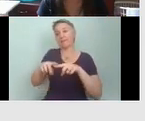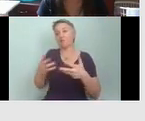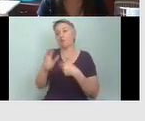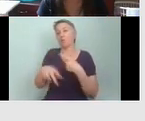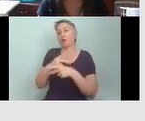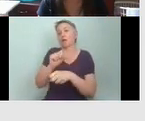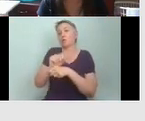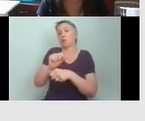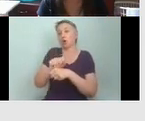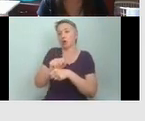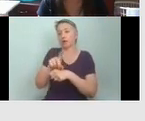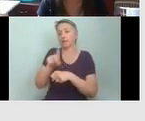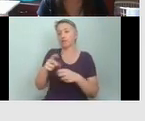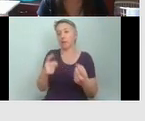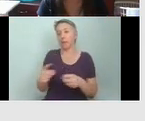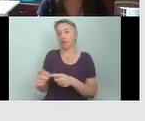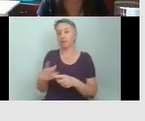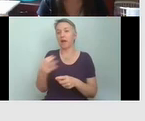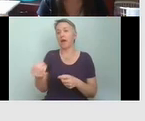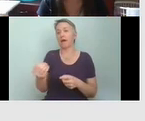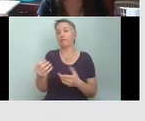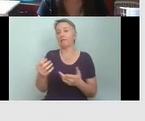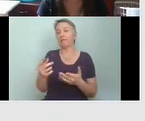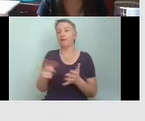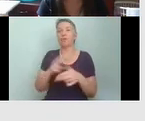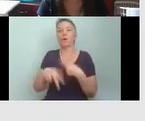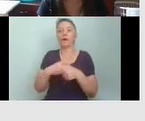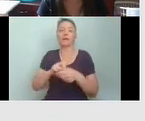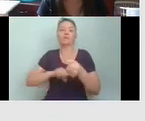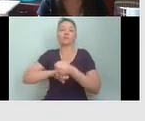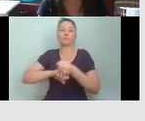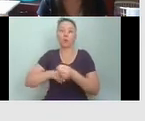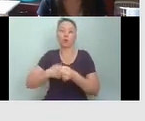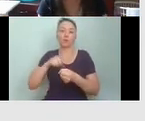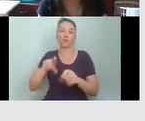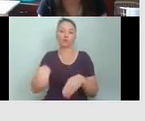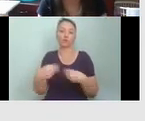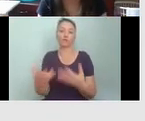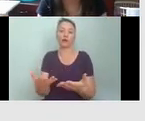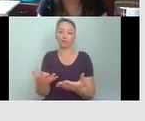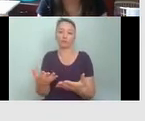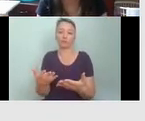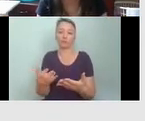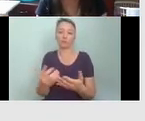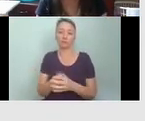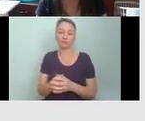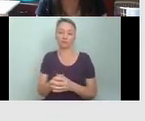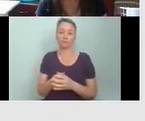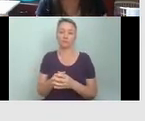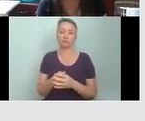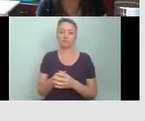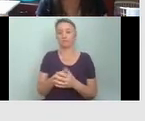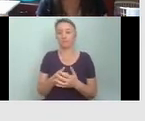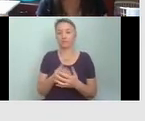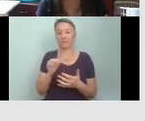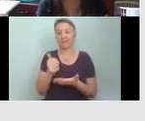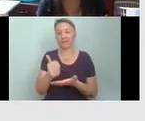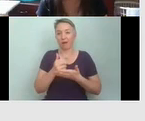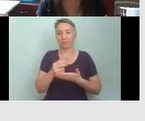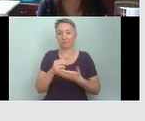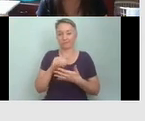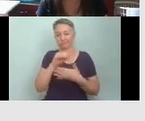the support that we need to give to those others who are coming back into their facilities will be some of those